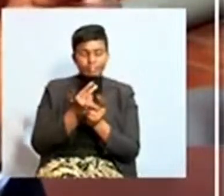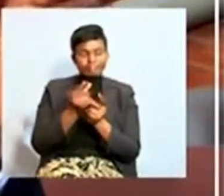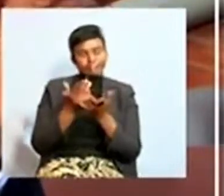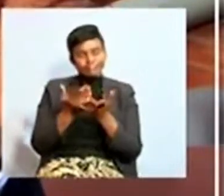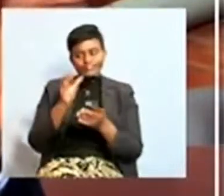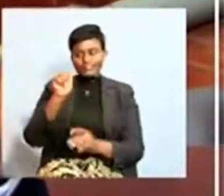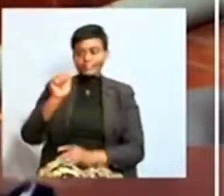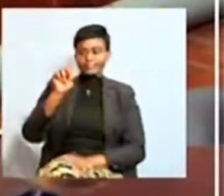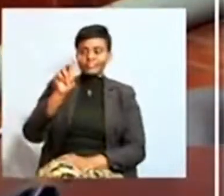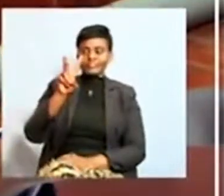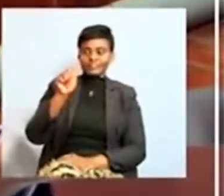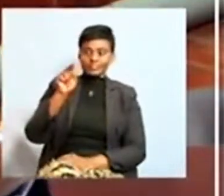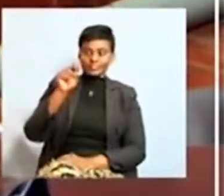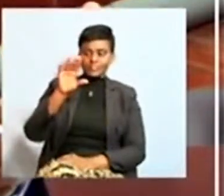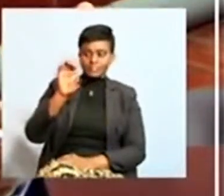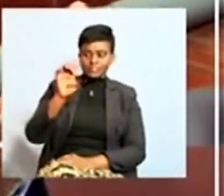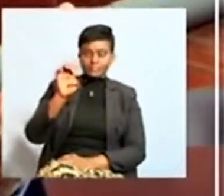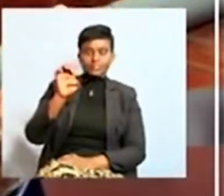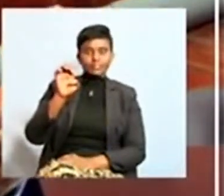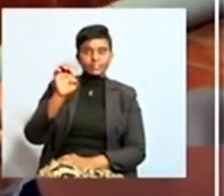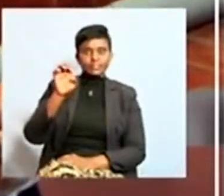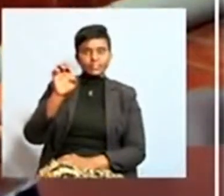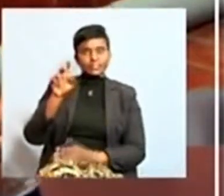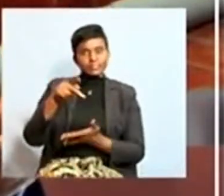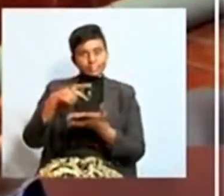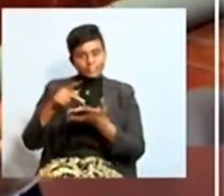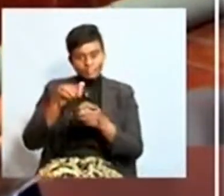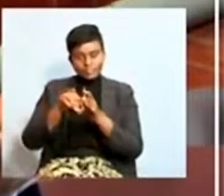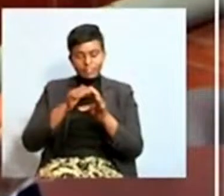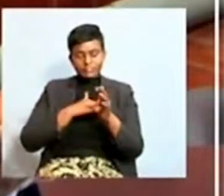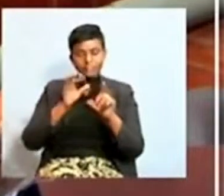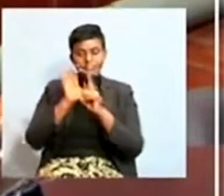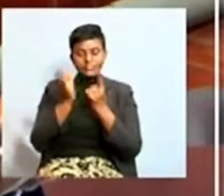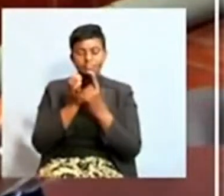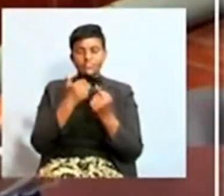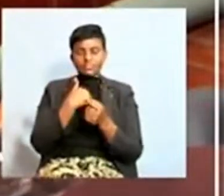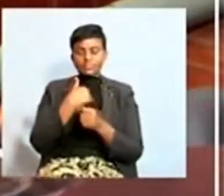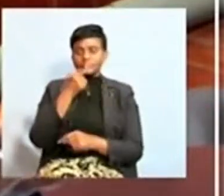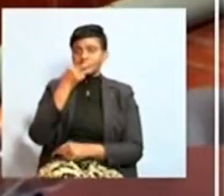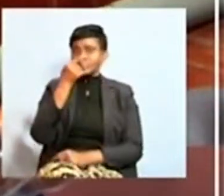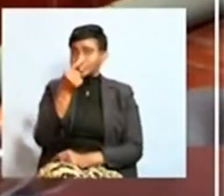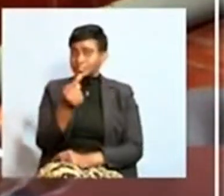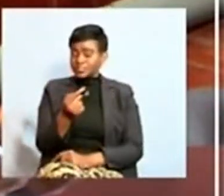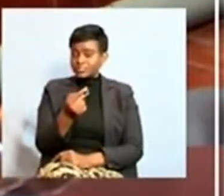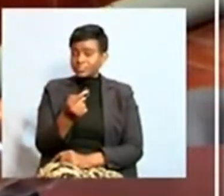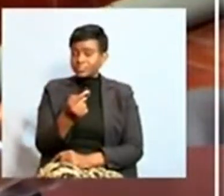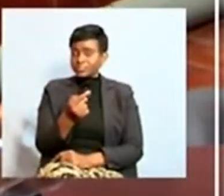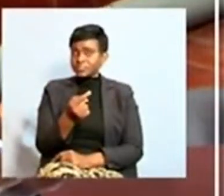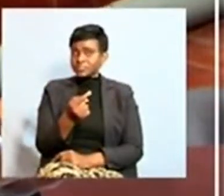party. In my culture, we have a saying that